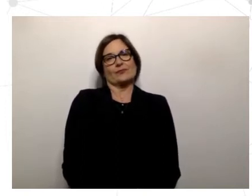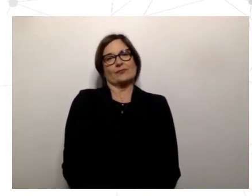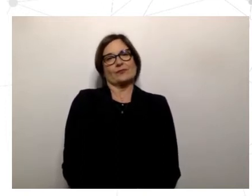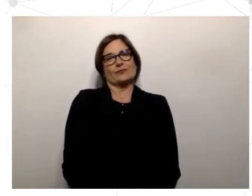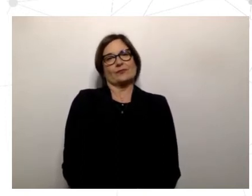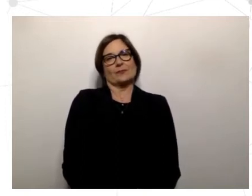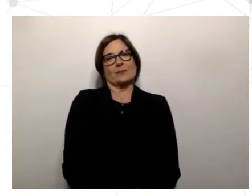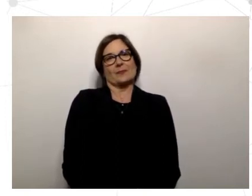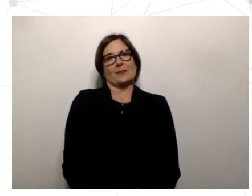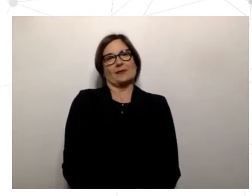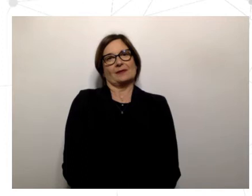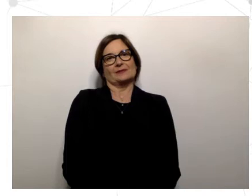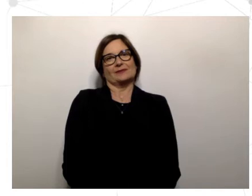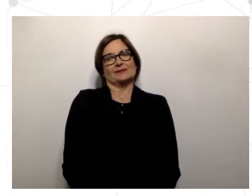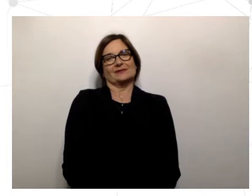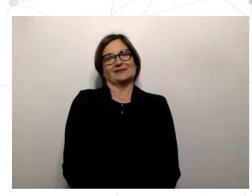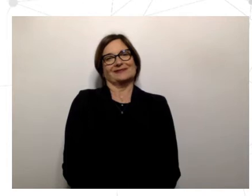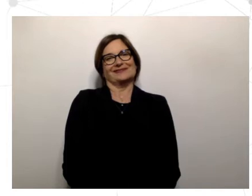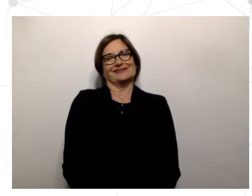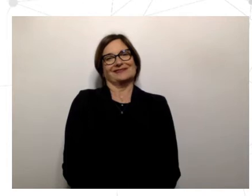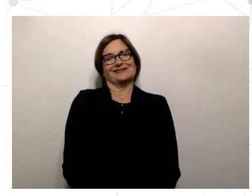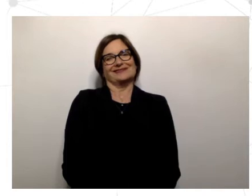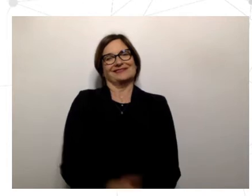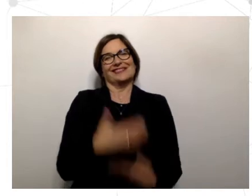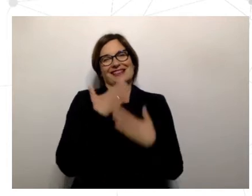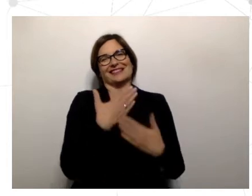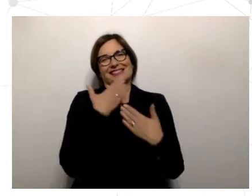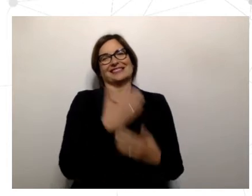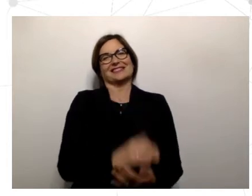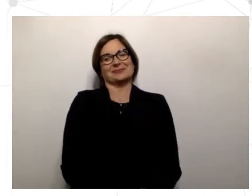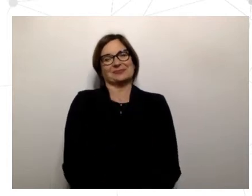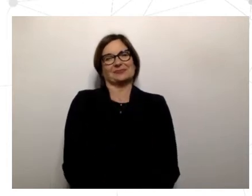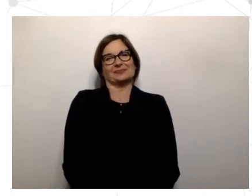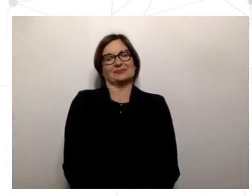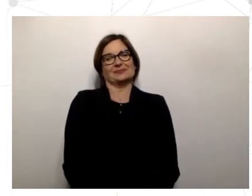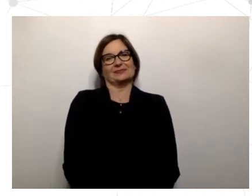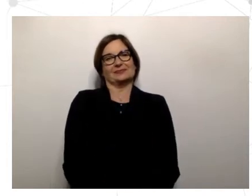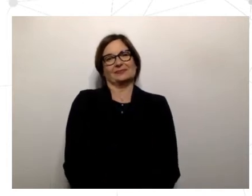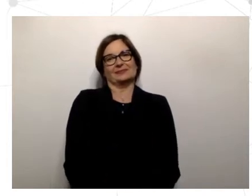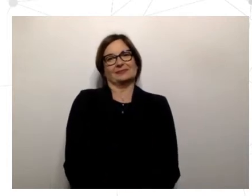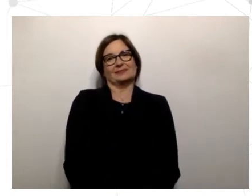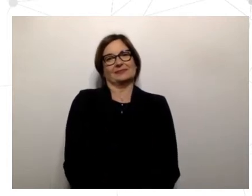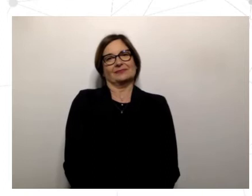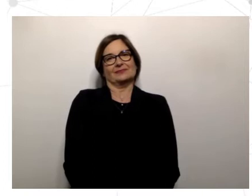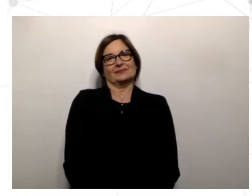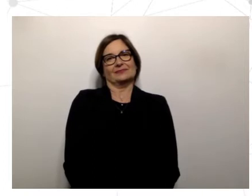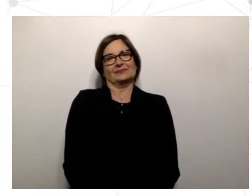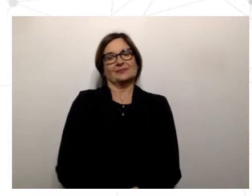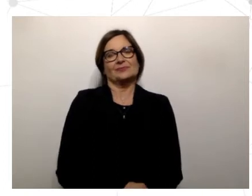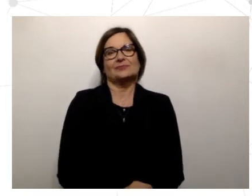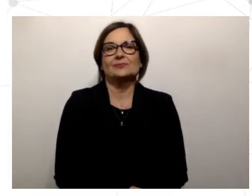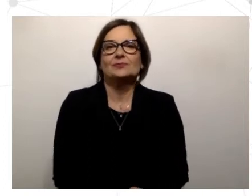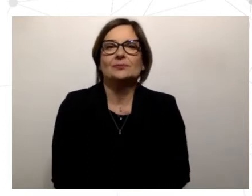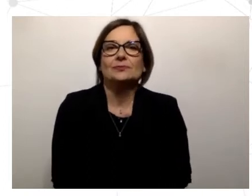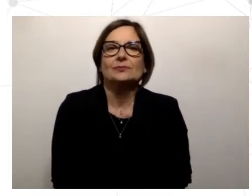Thank you. Thank you, Jarnail. Thank you, Sarah. In your last comment, when you said we look